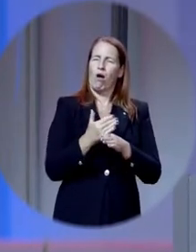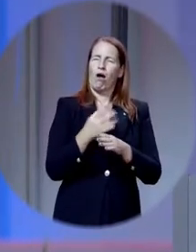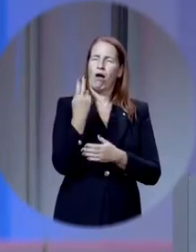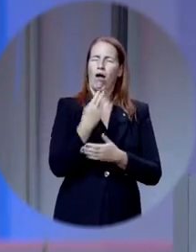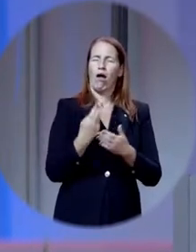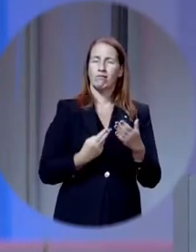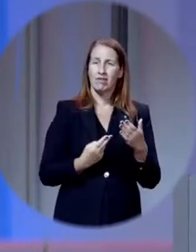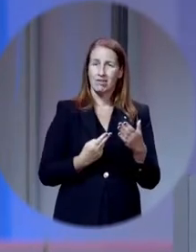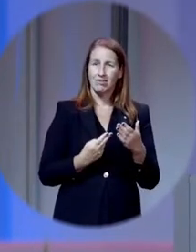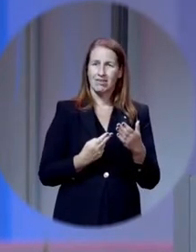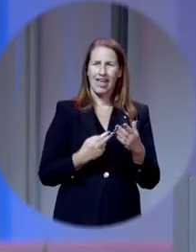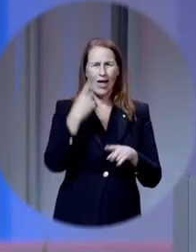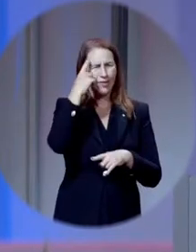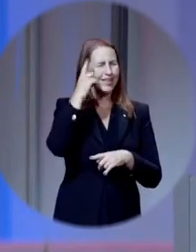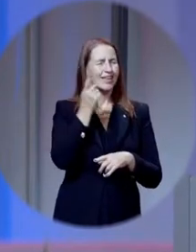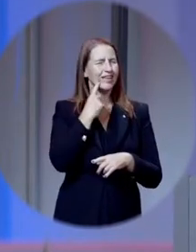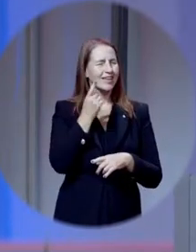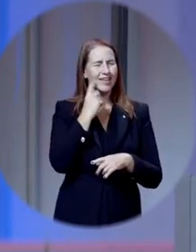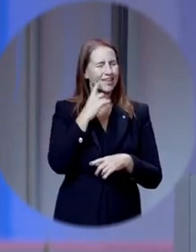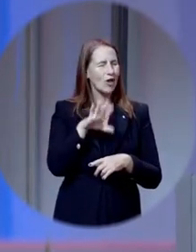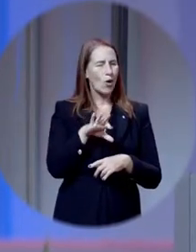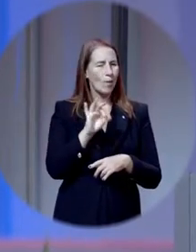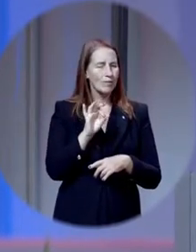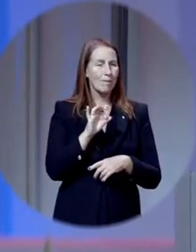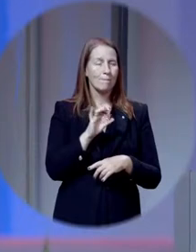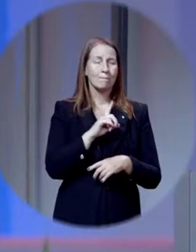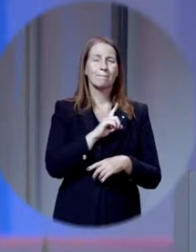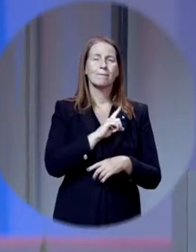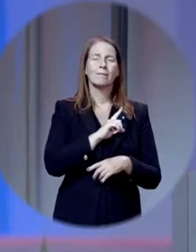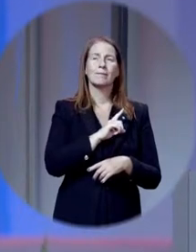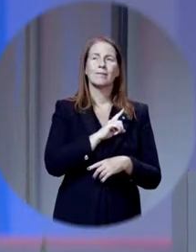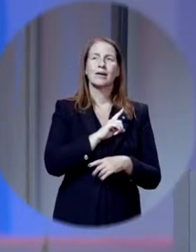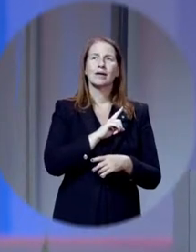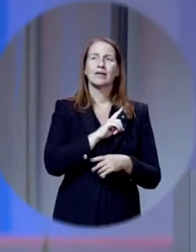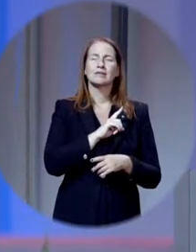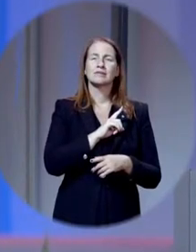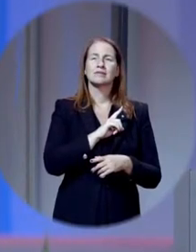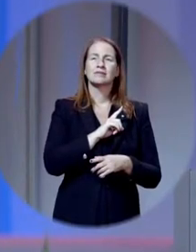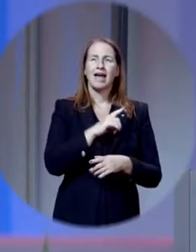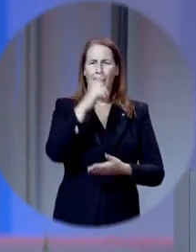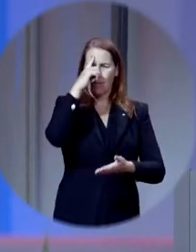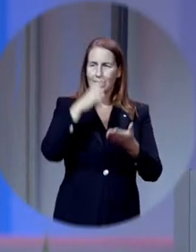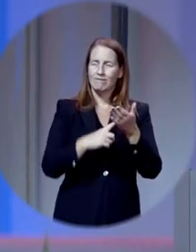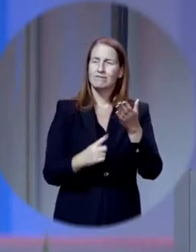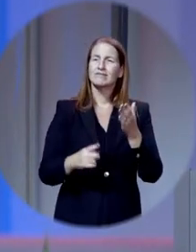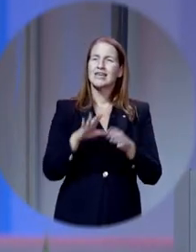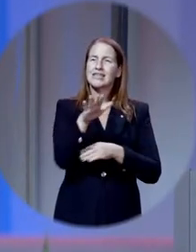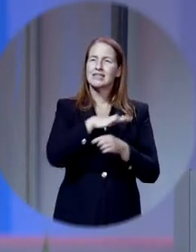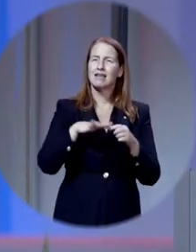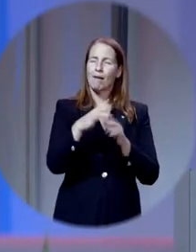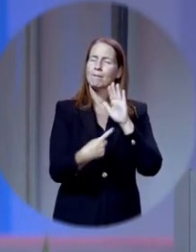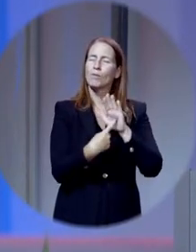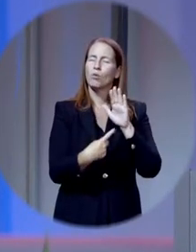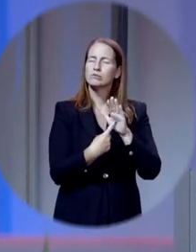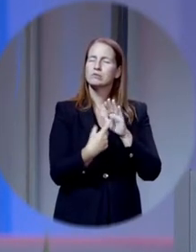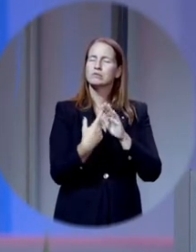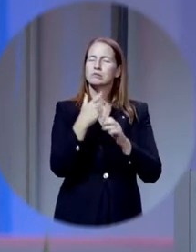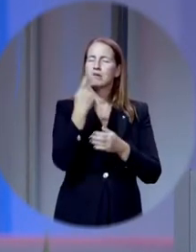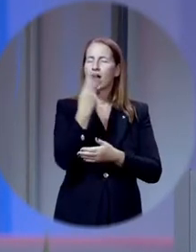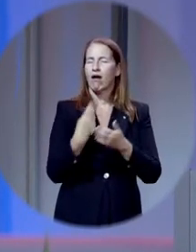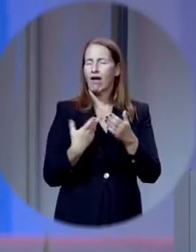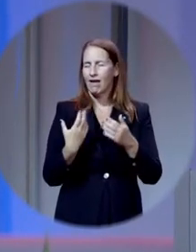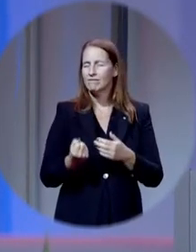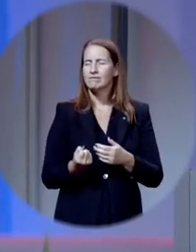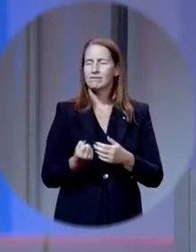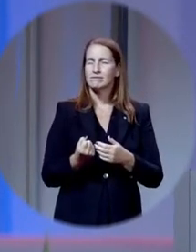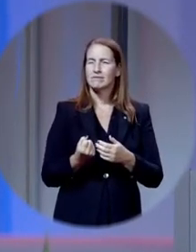I think it's an easy option, but because I believe it is important that society has artists. There are messages swirling all the